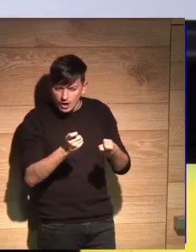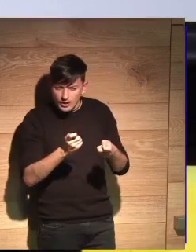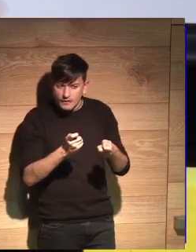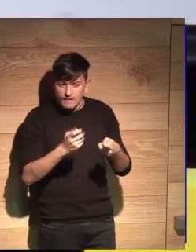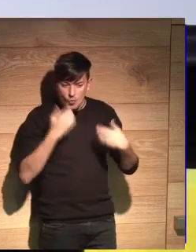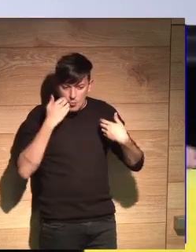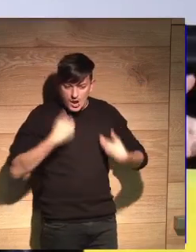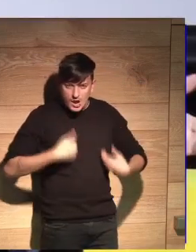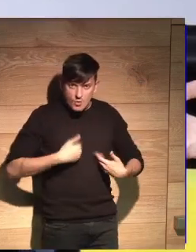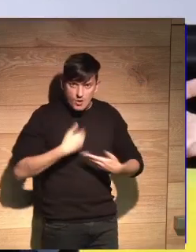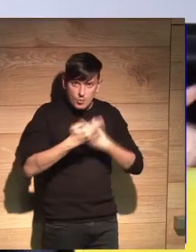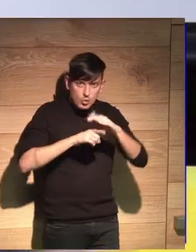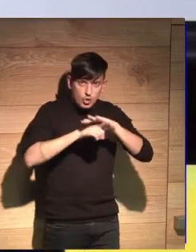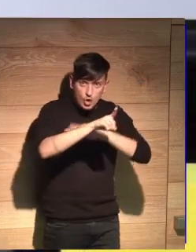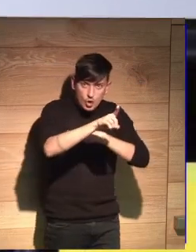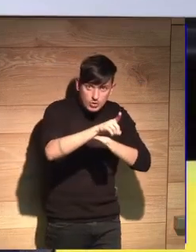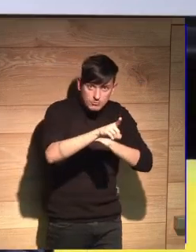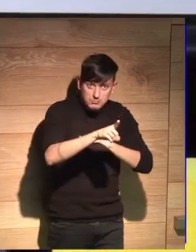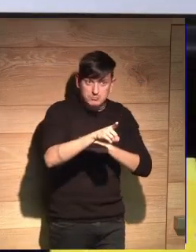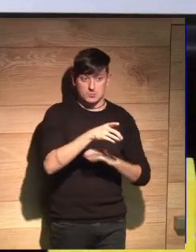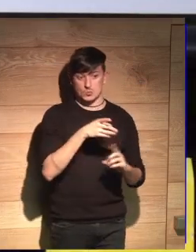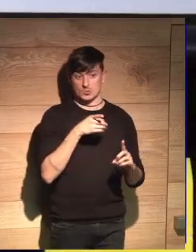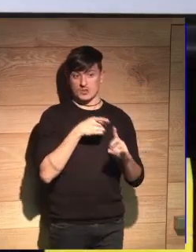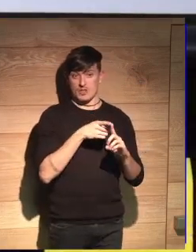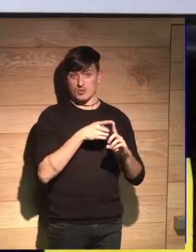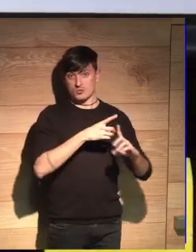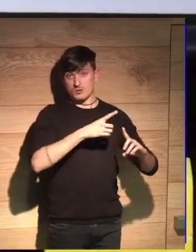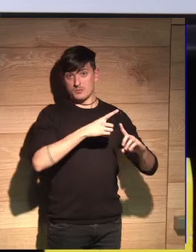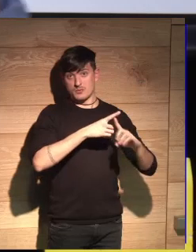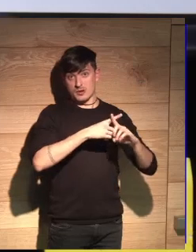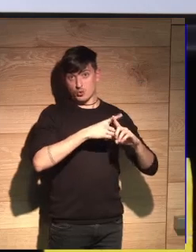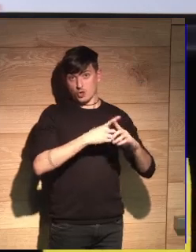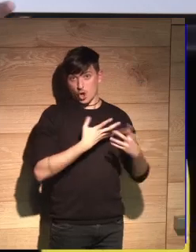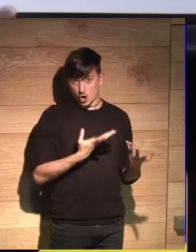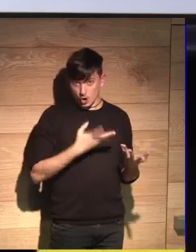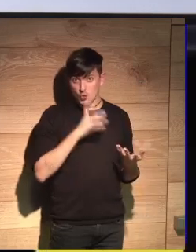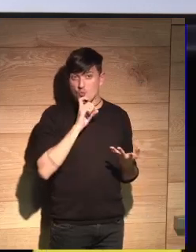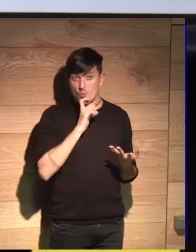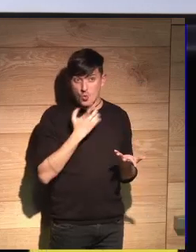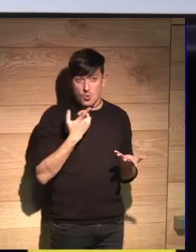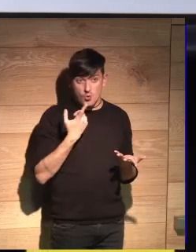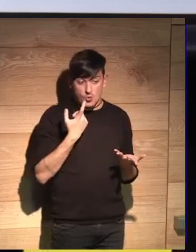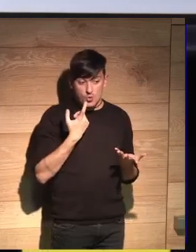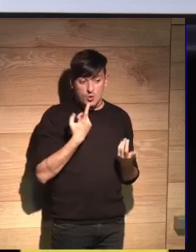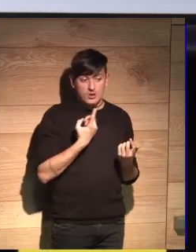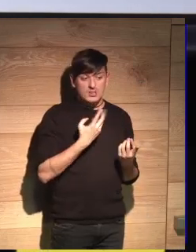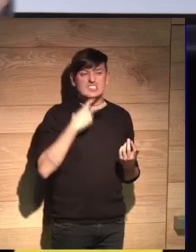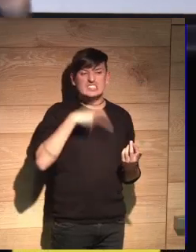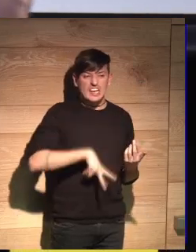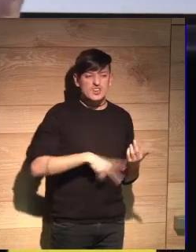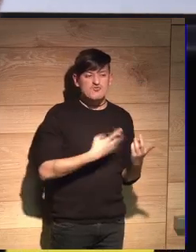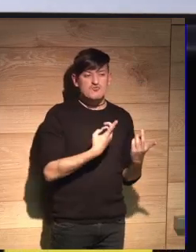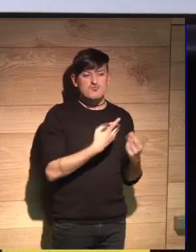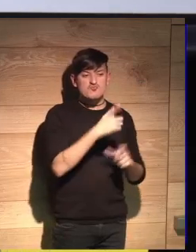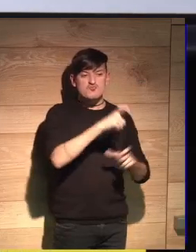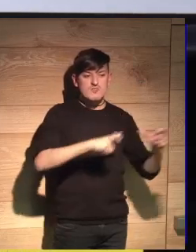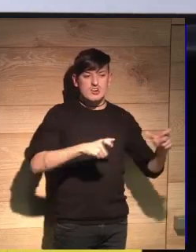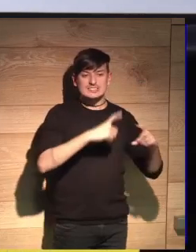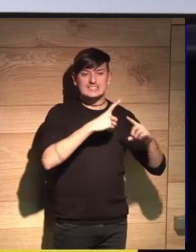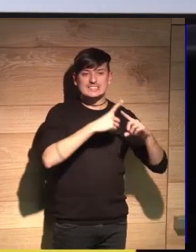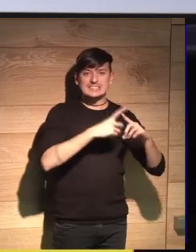evolution through reproduction? Meaning eugenics is to decide who is going to